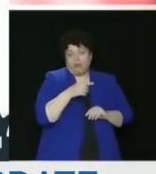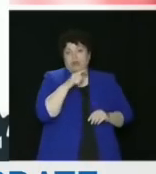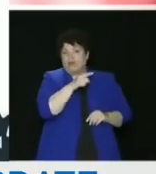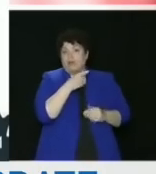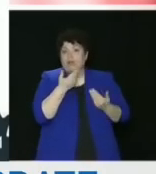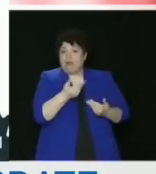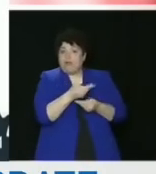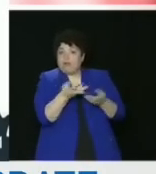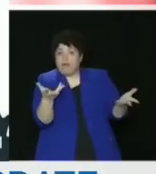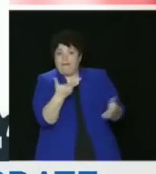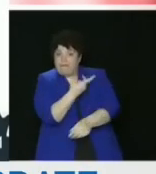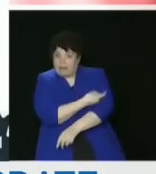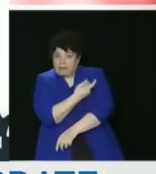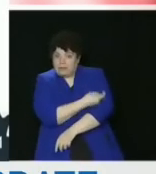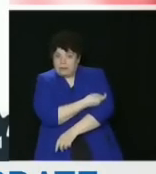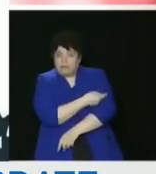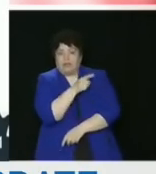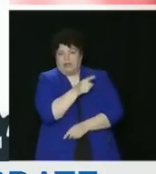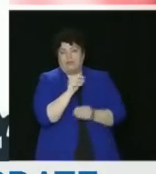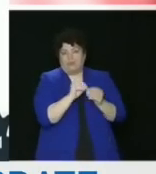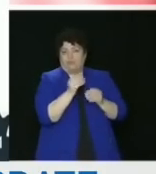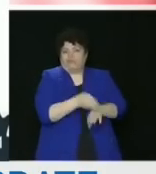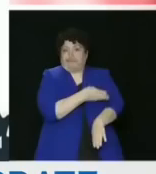will atteindre help cette us réduction. achieve this reduction.